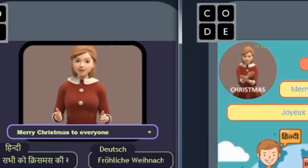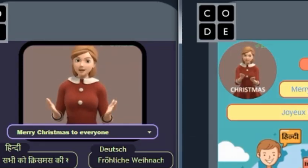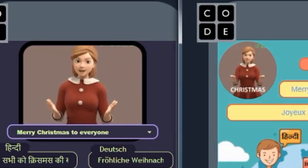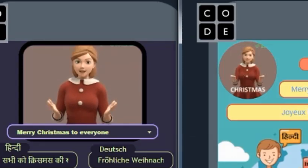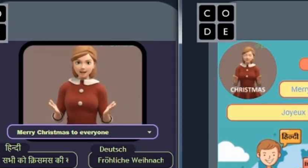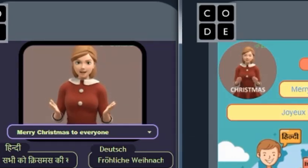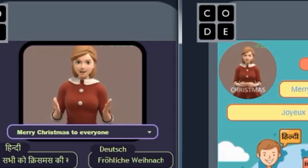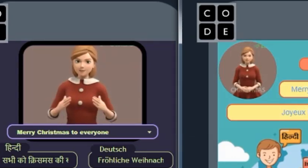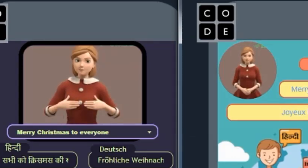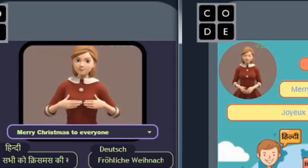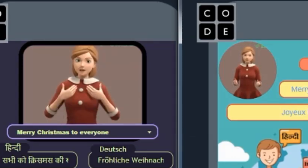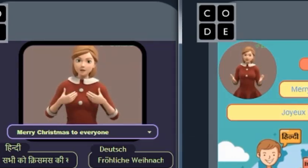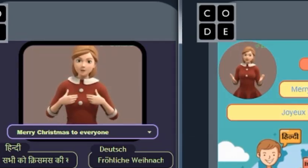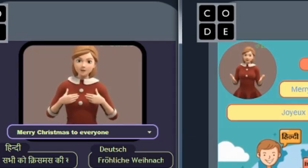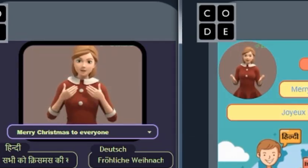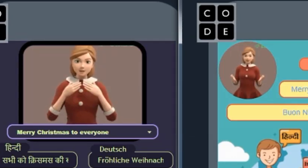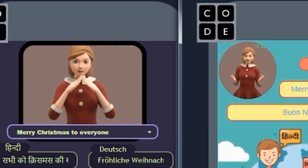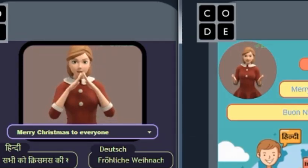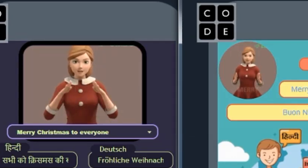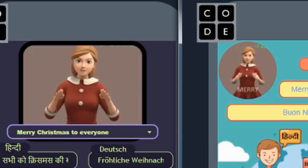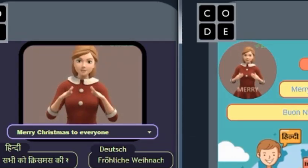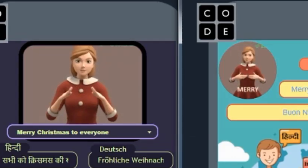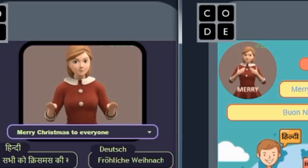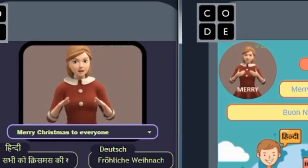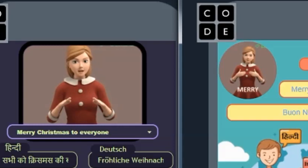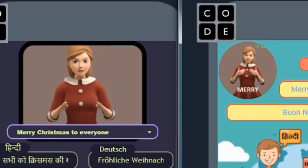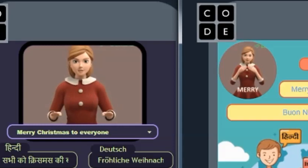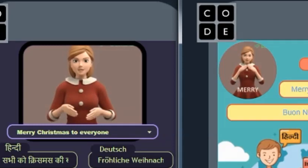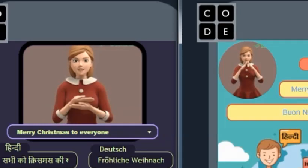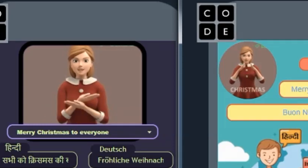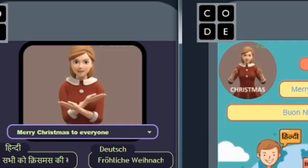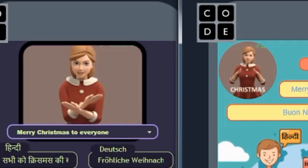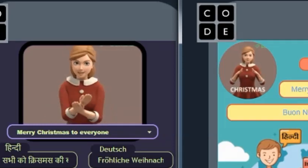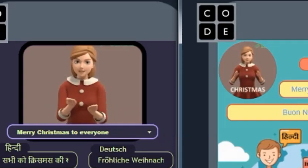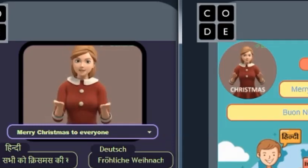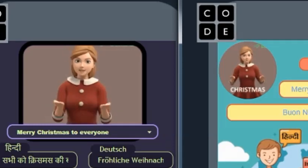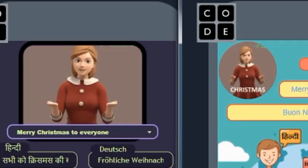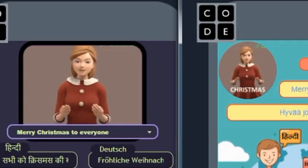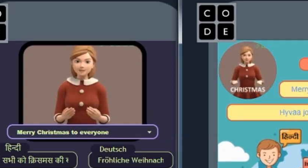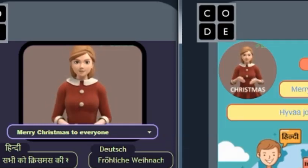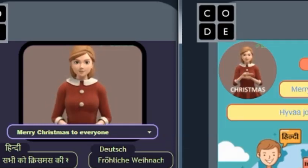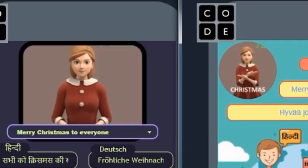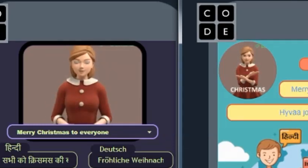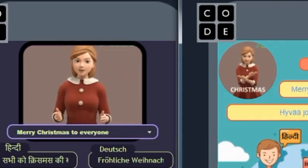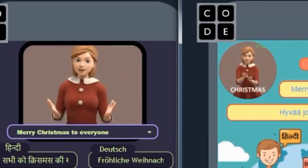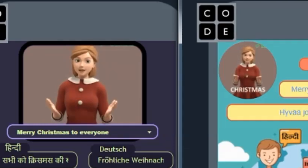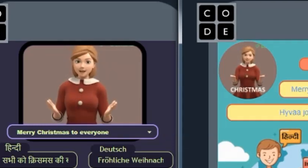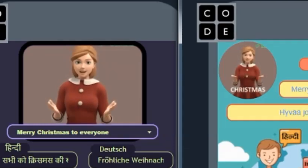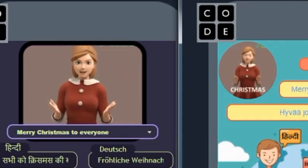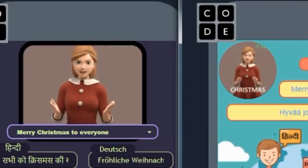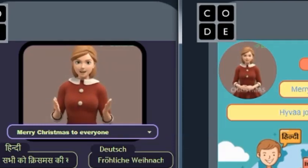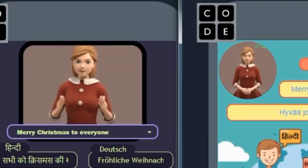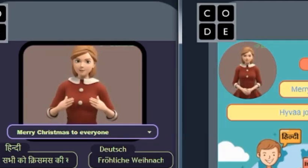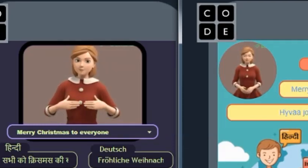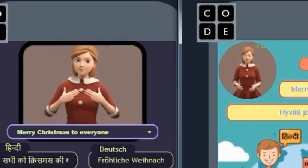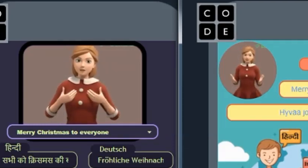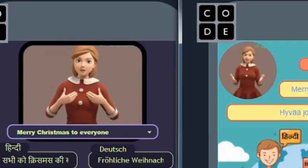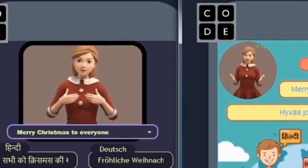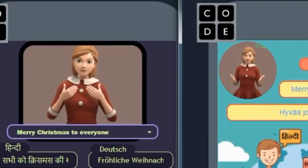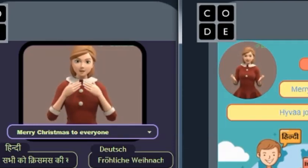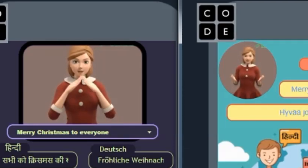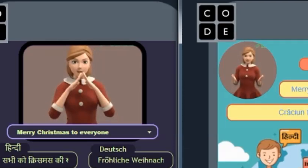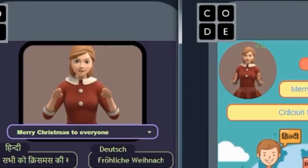Joyeux Noël à tous. Italian, Buon Natale a tutti. Suomi, Hyvää joulua